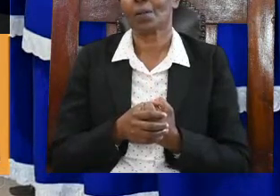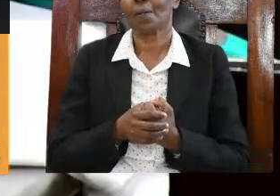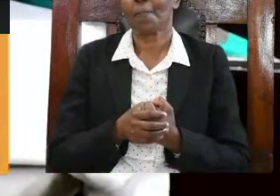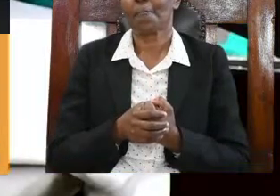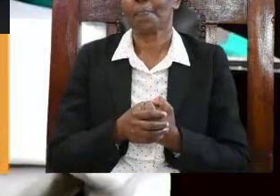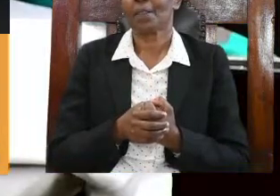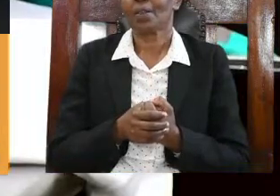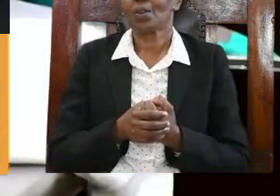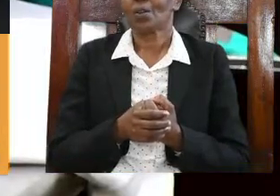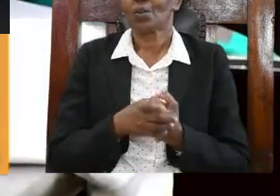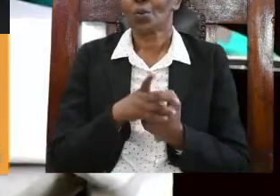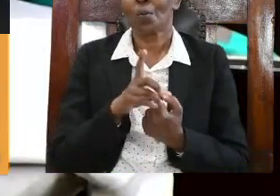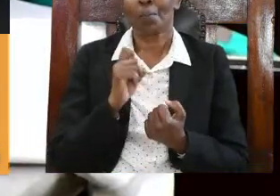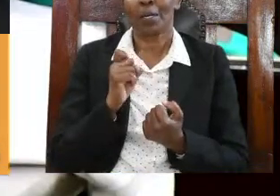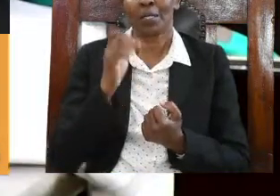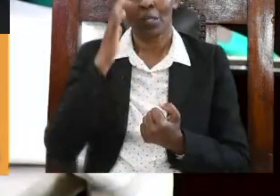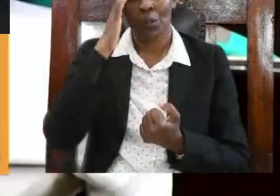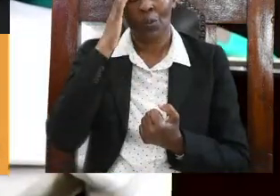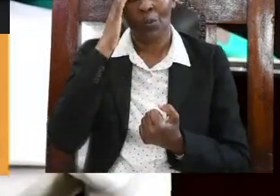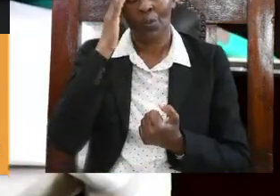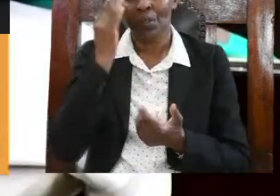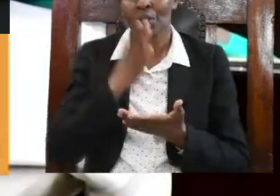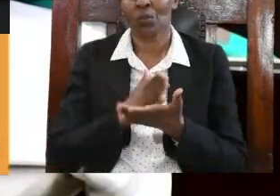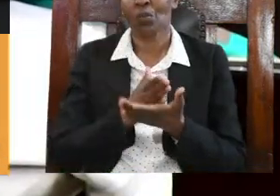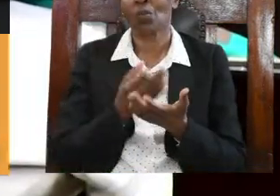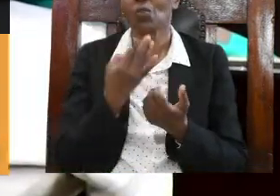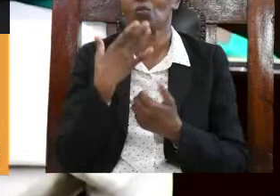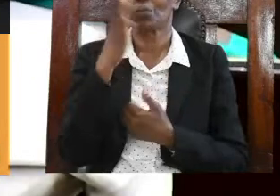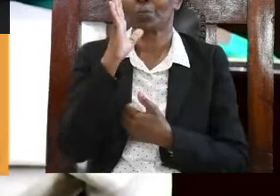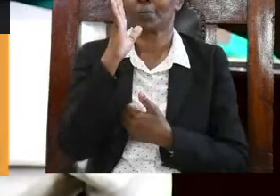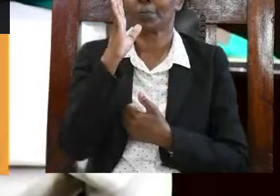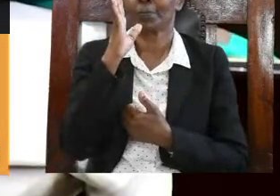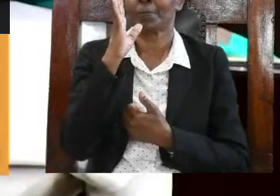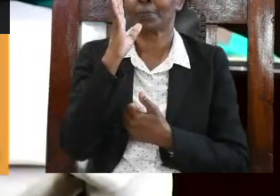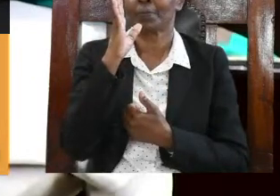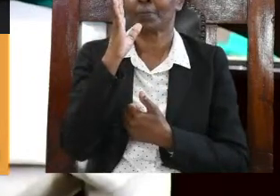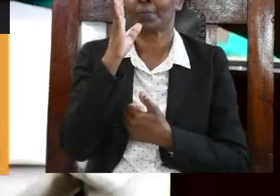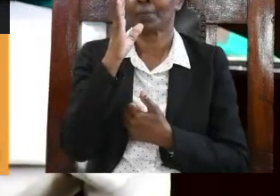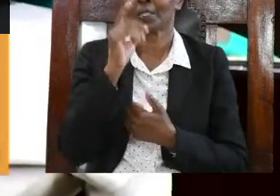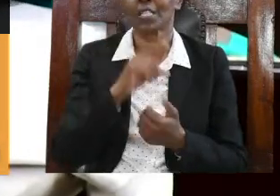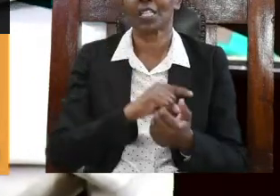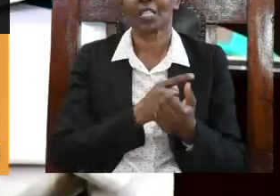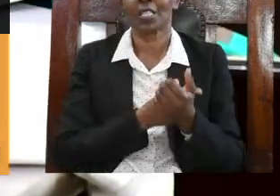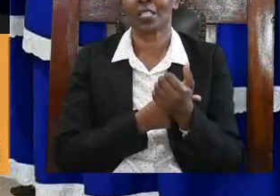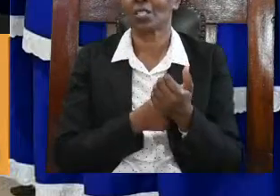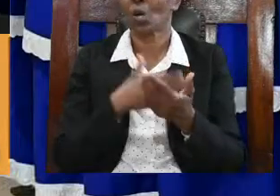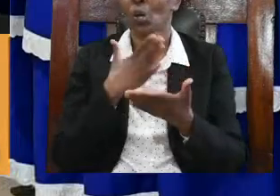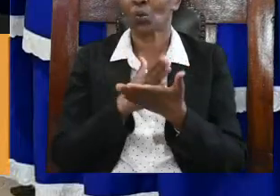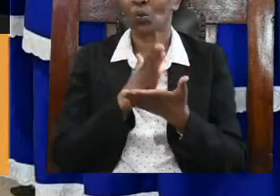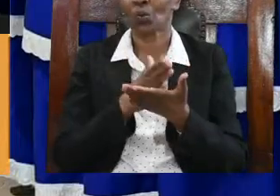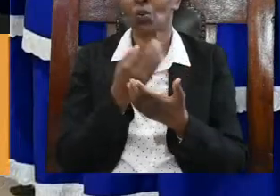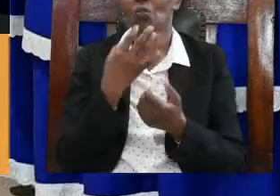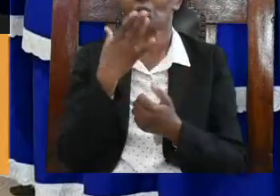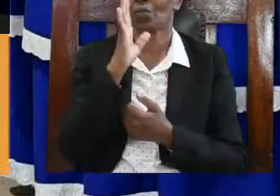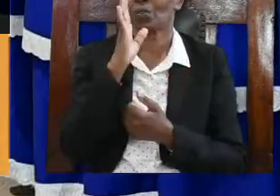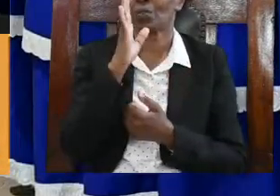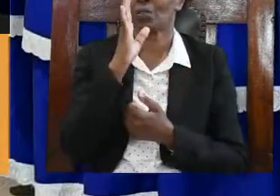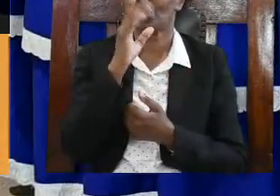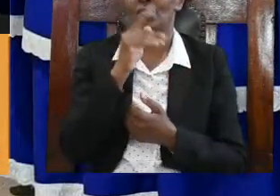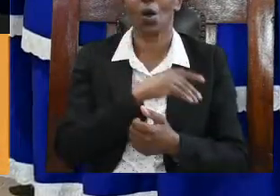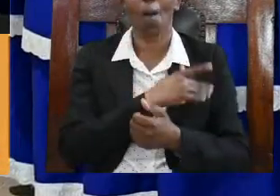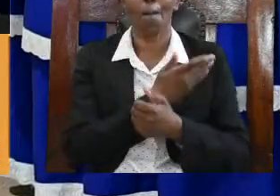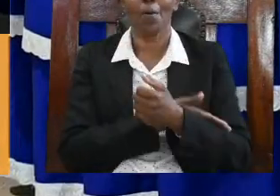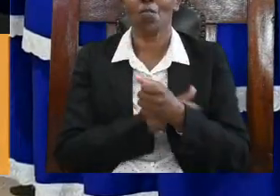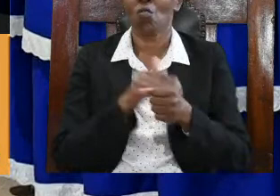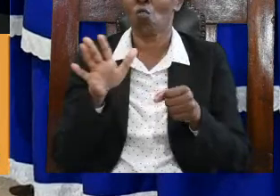And we really need to know the truth of God's sovereign grace, the truth of God's